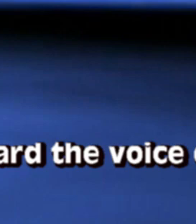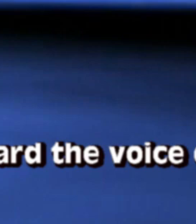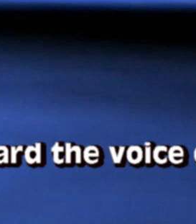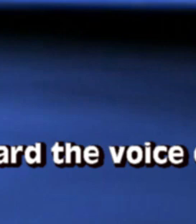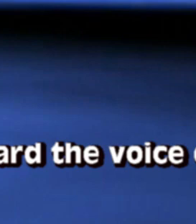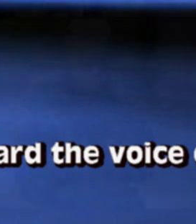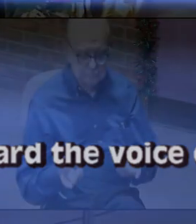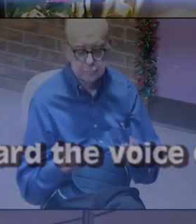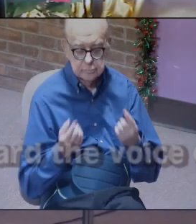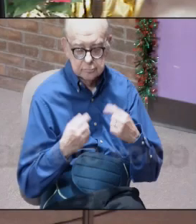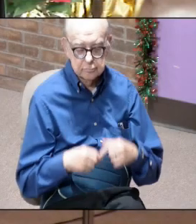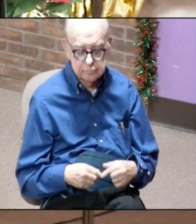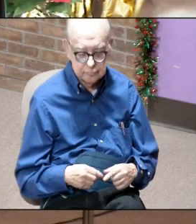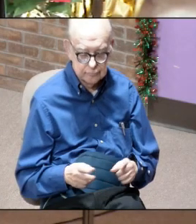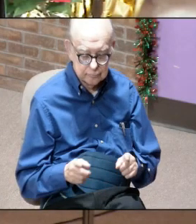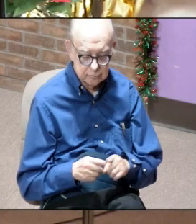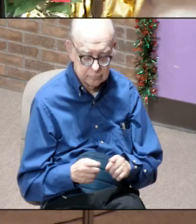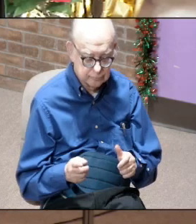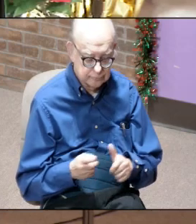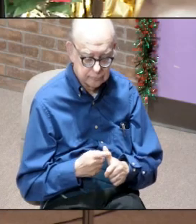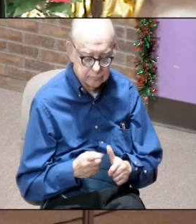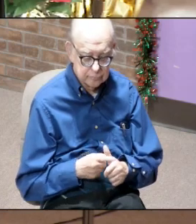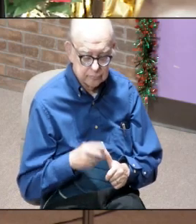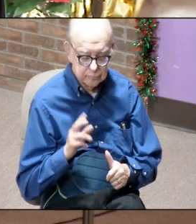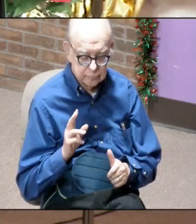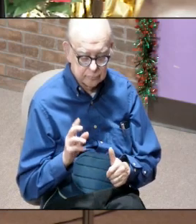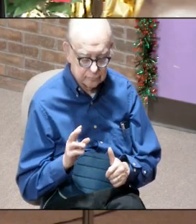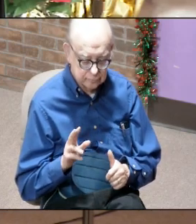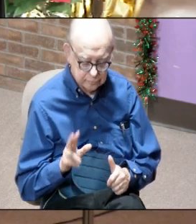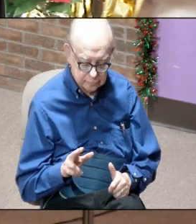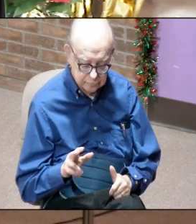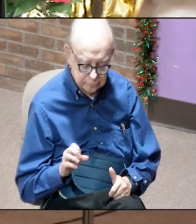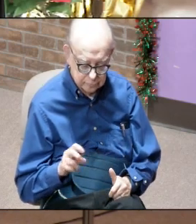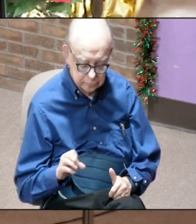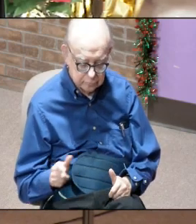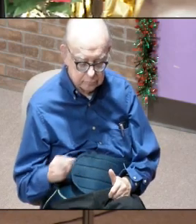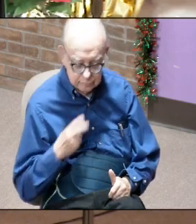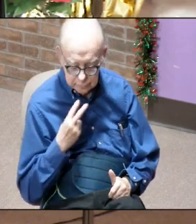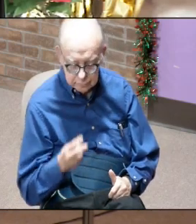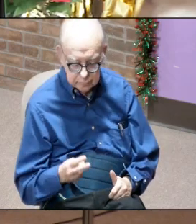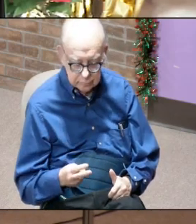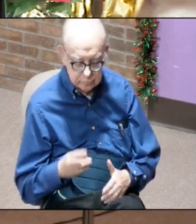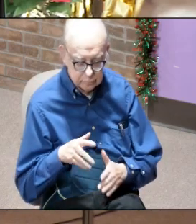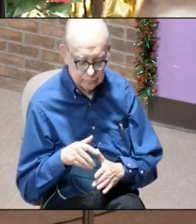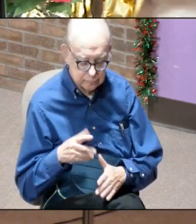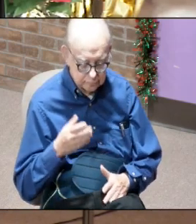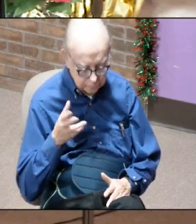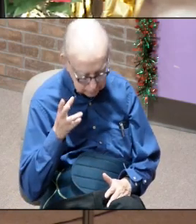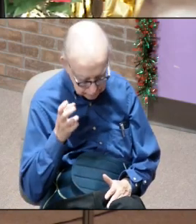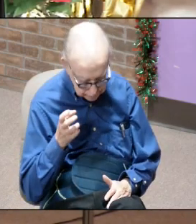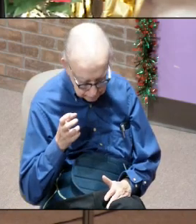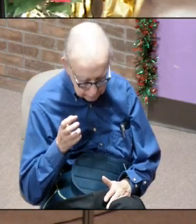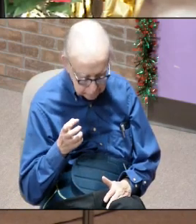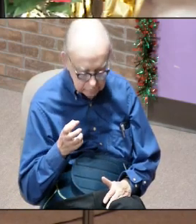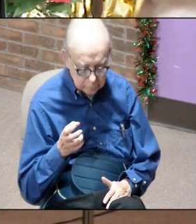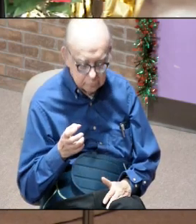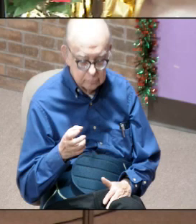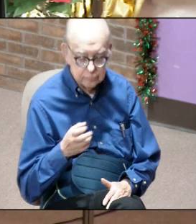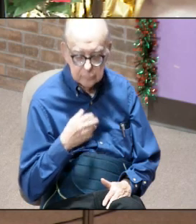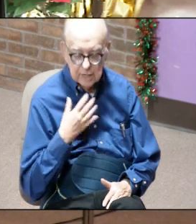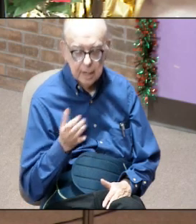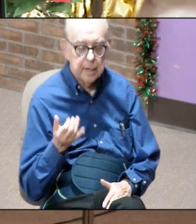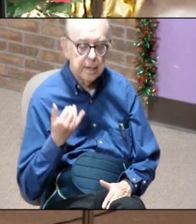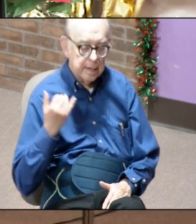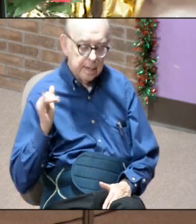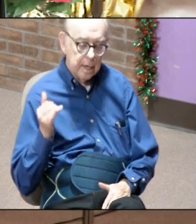say, come. And as with the first 3 seals, he also saw a horse. This time he says he saw a yellow